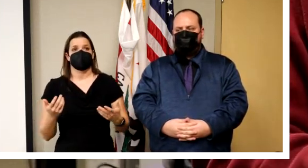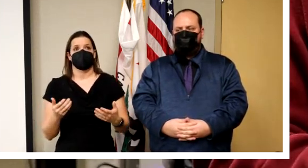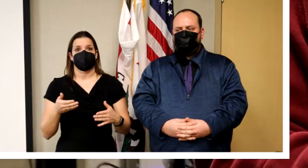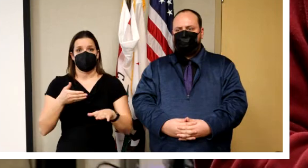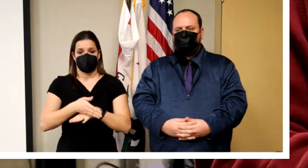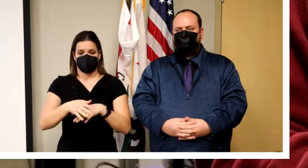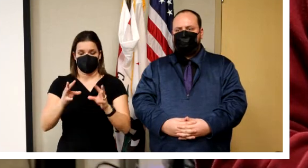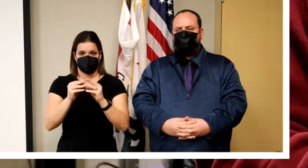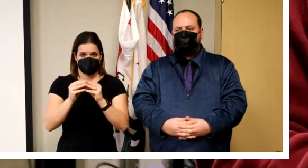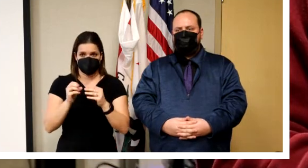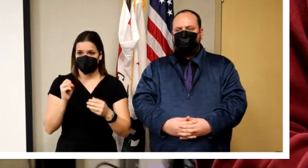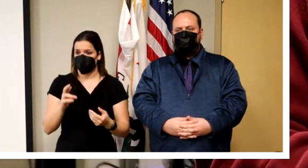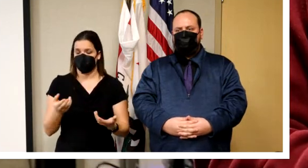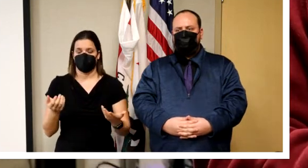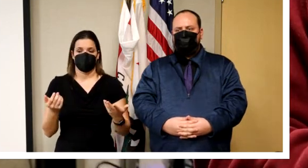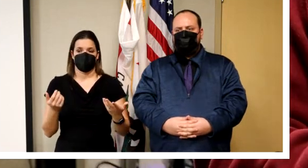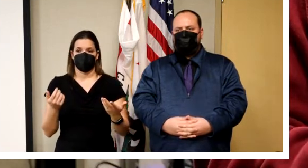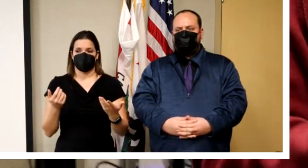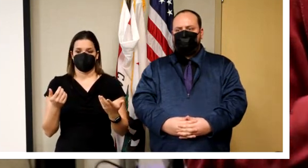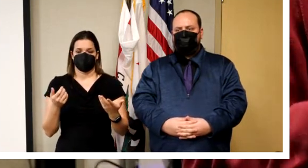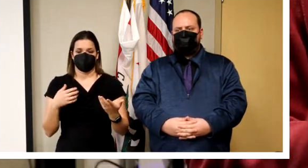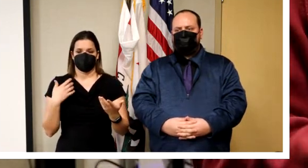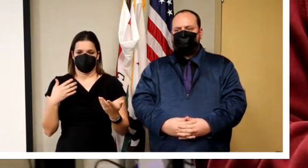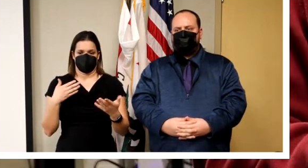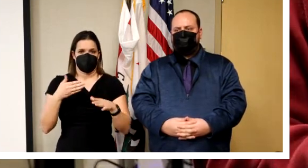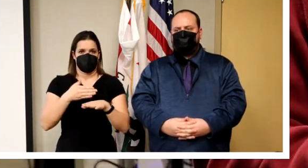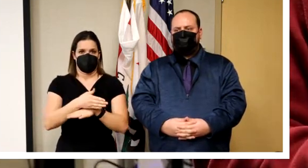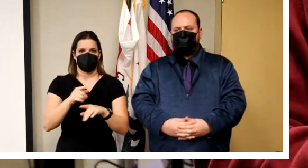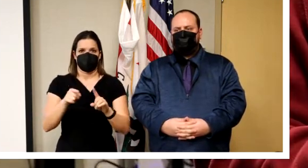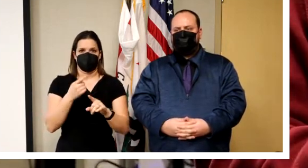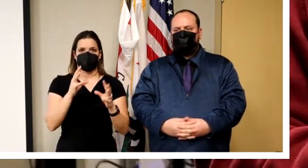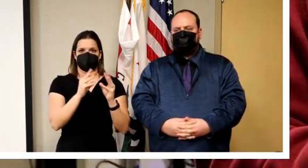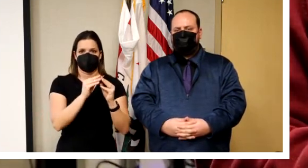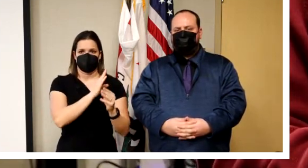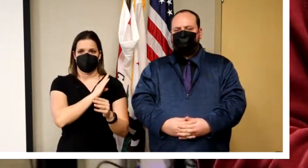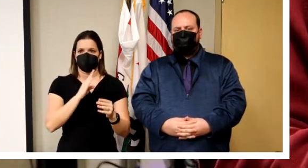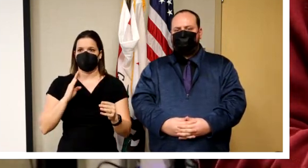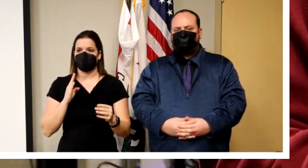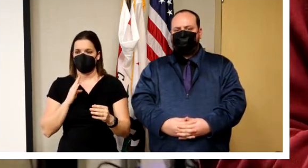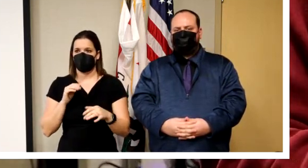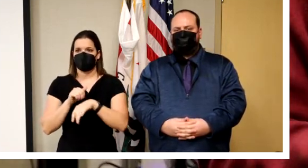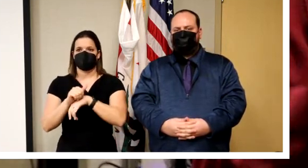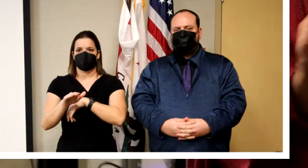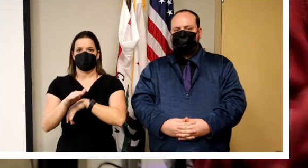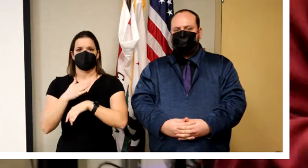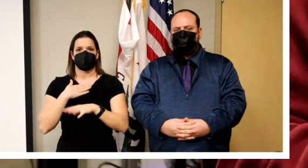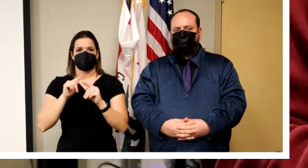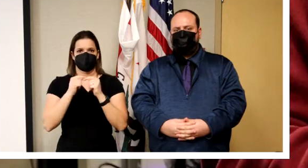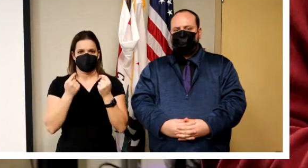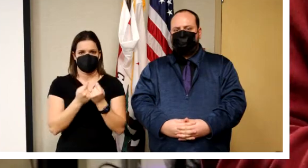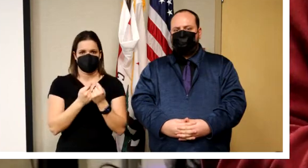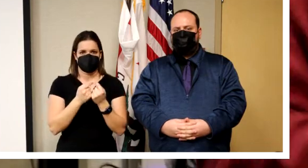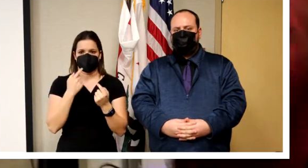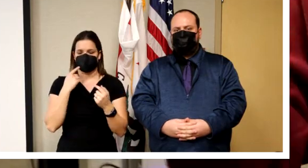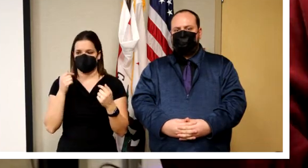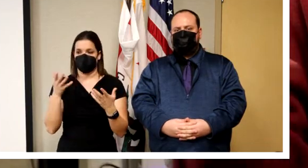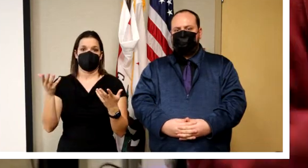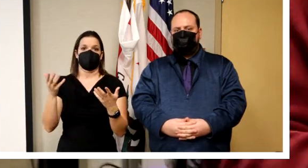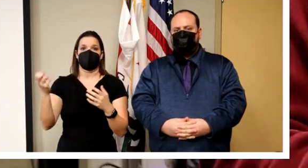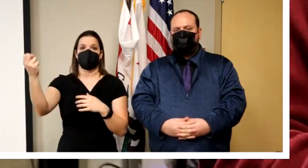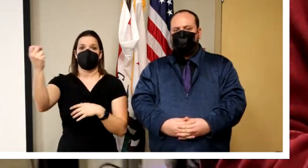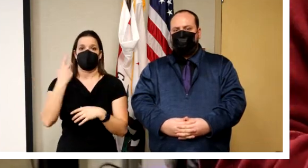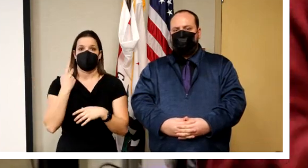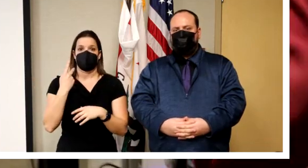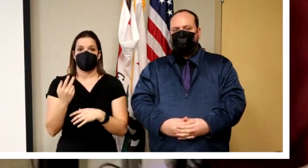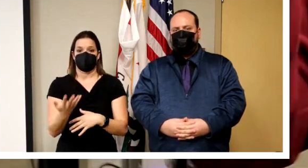after this meeting or after the first meeting, the board oftentimes sends my team and I away and say, hey, come back